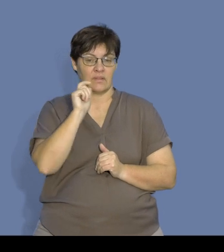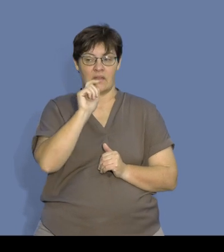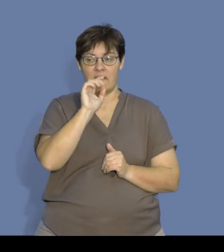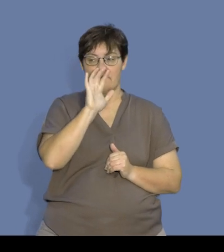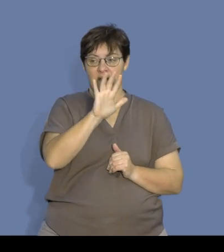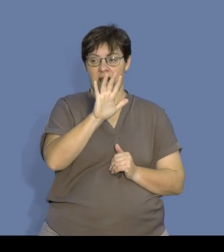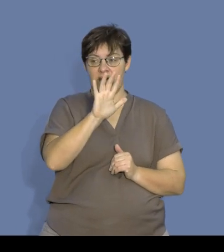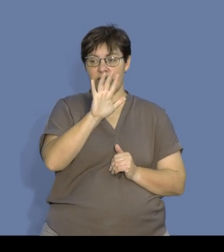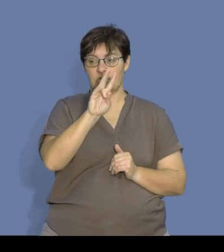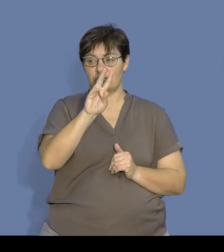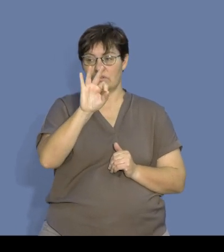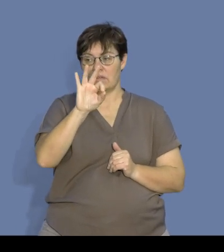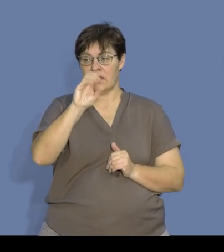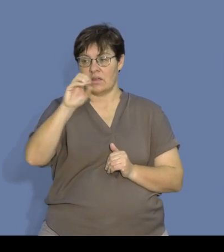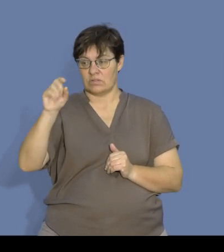okay?